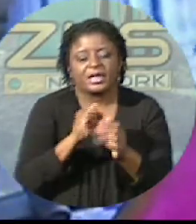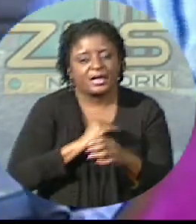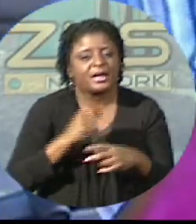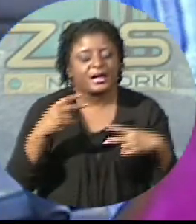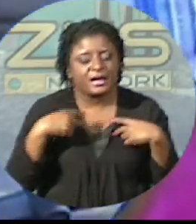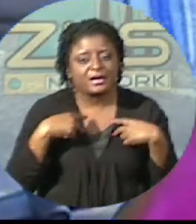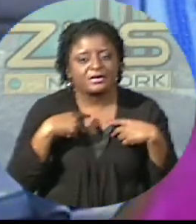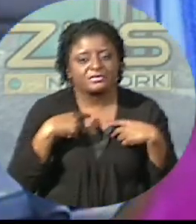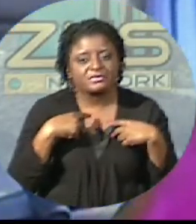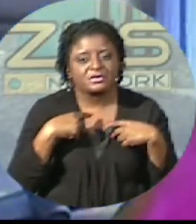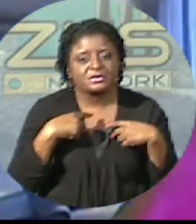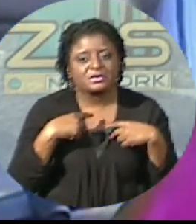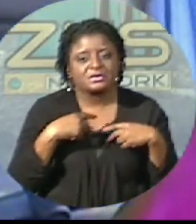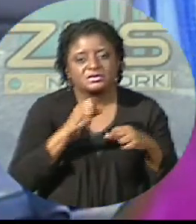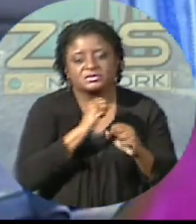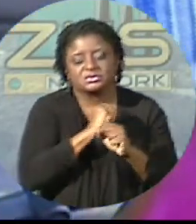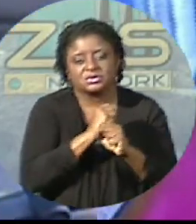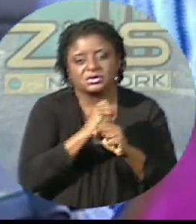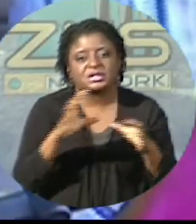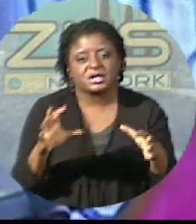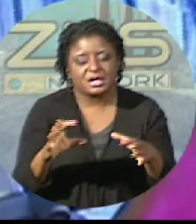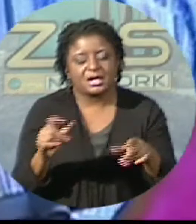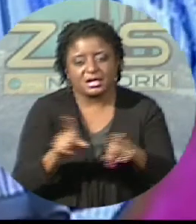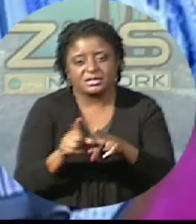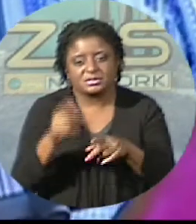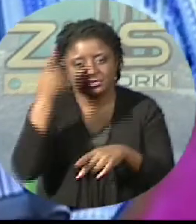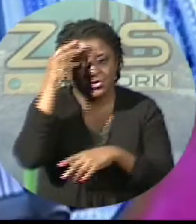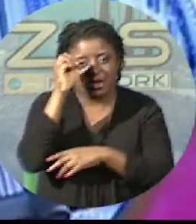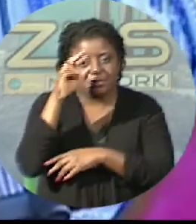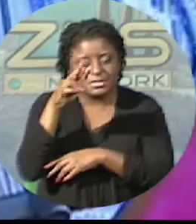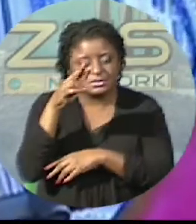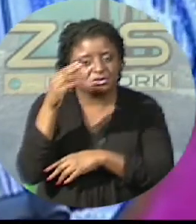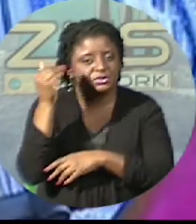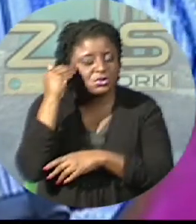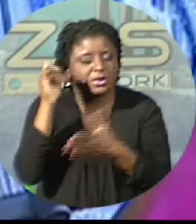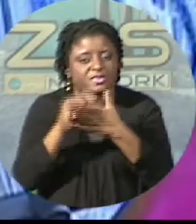recognizing that both of you are not members of my party today.